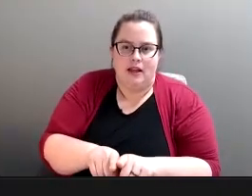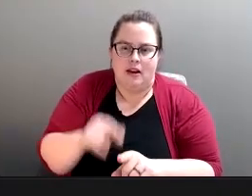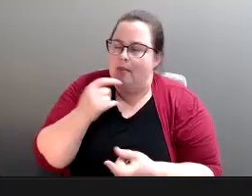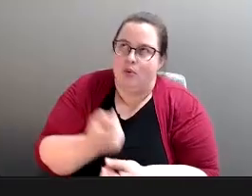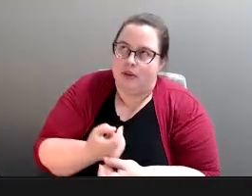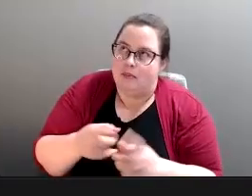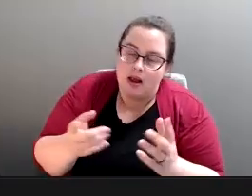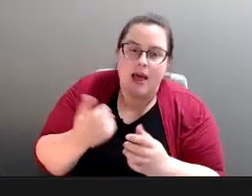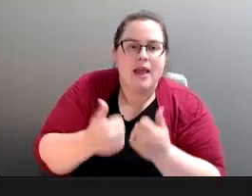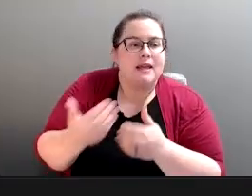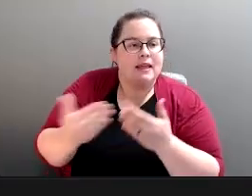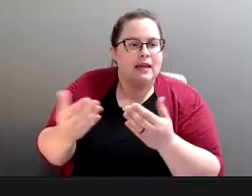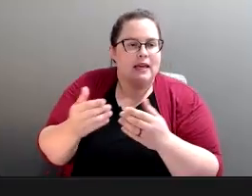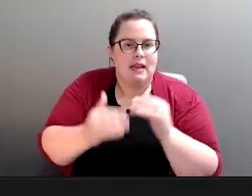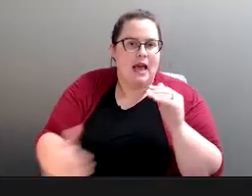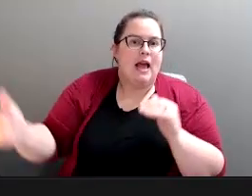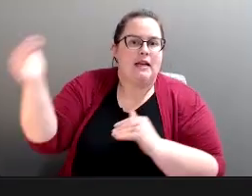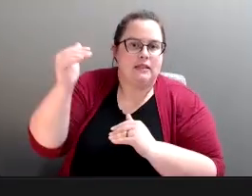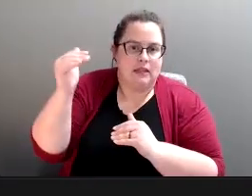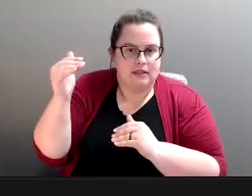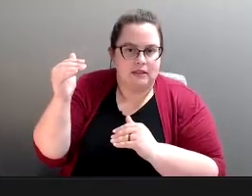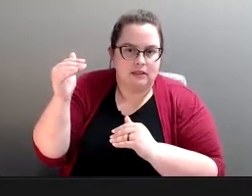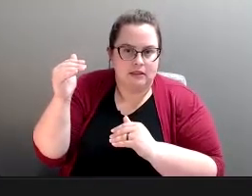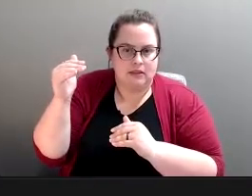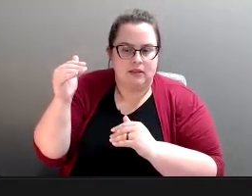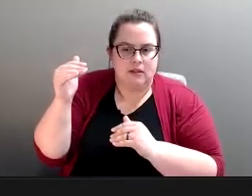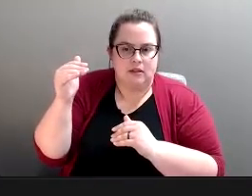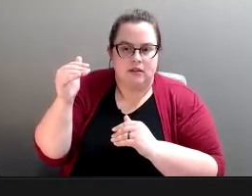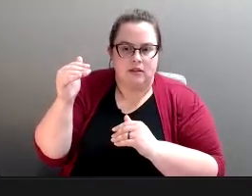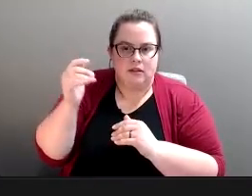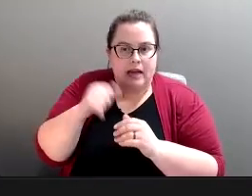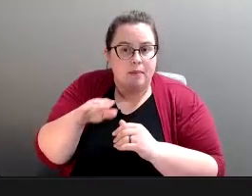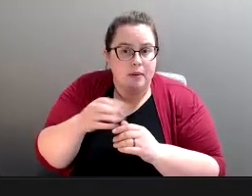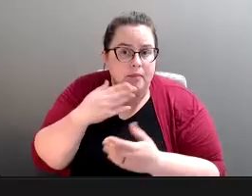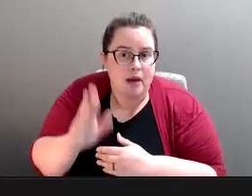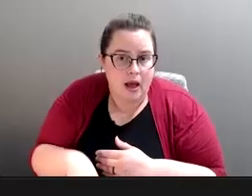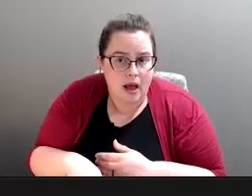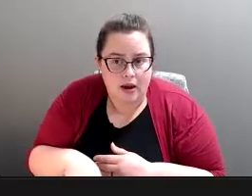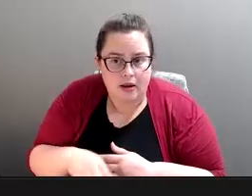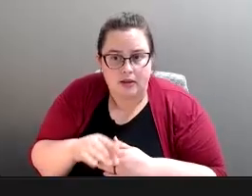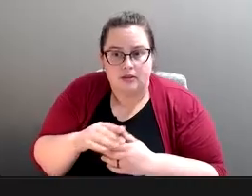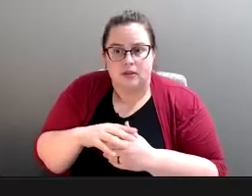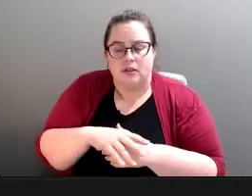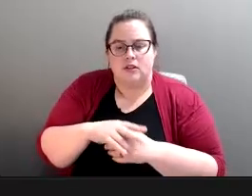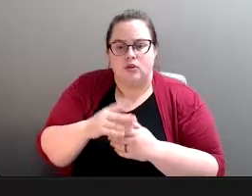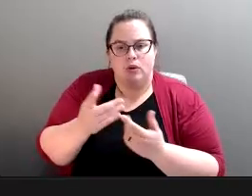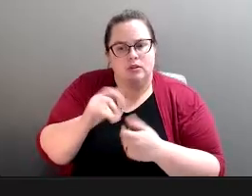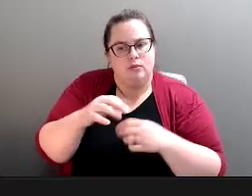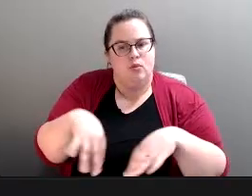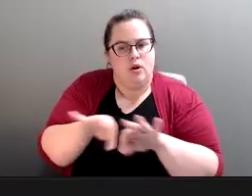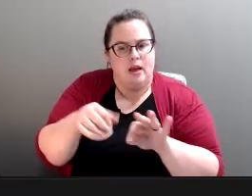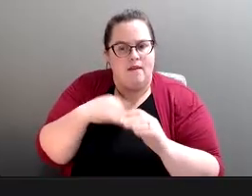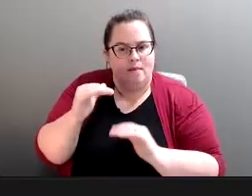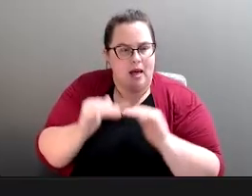like anything in excess. You know, um, it could be bad, right? I think that it's important to have a balance, and I think that